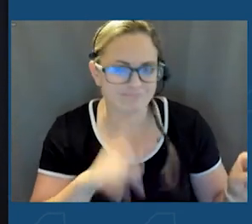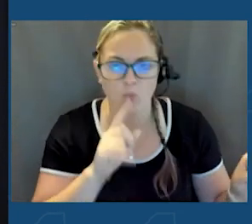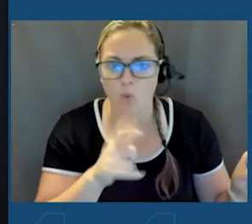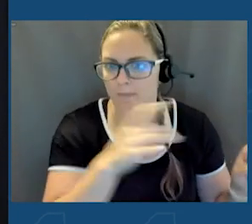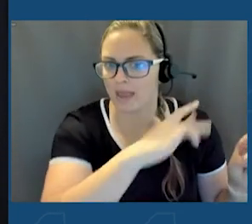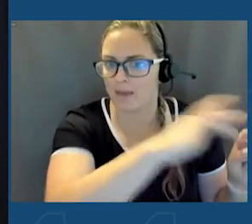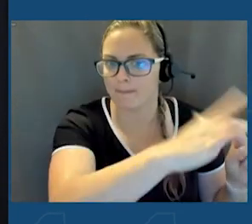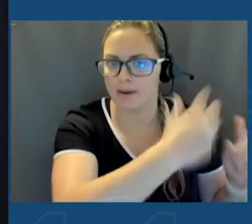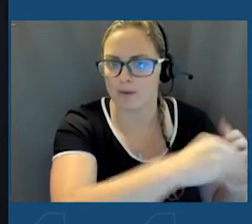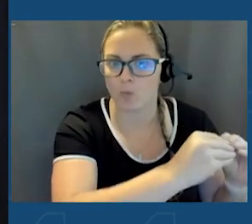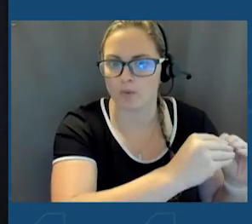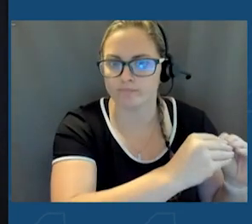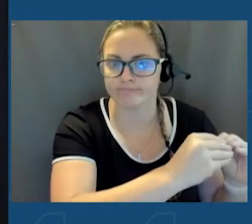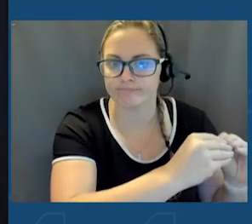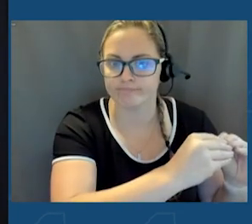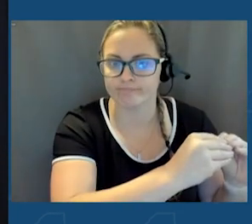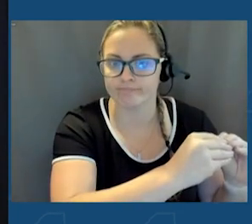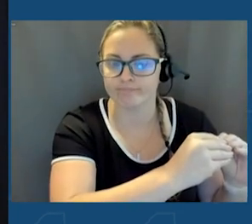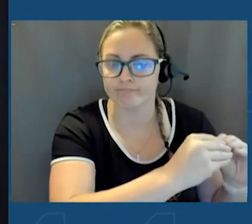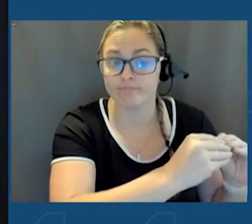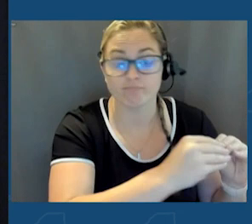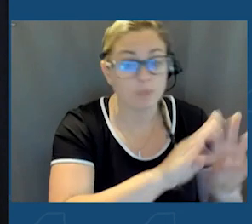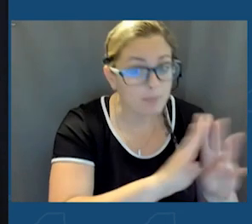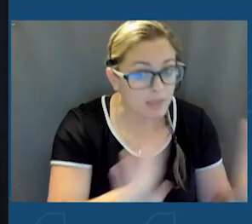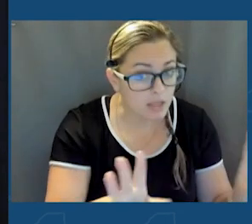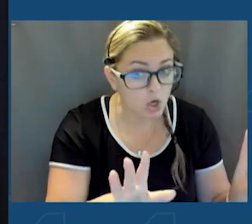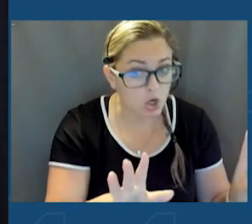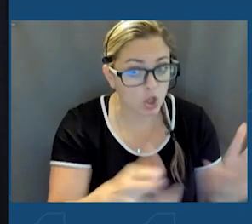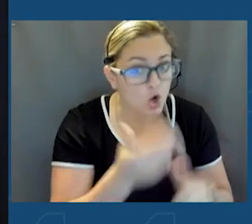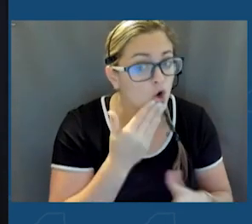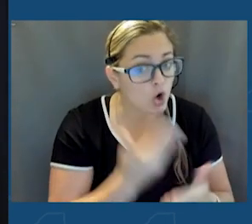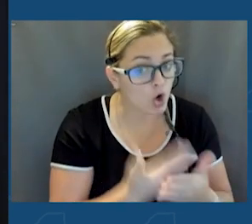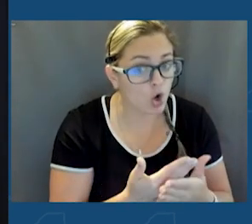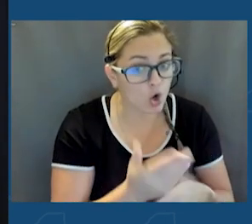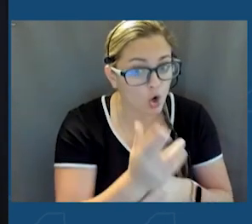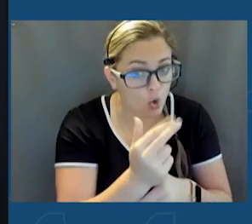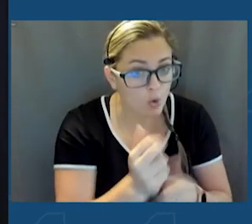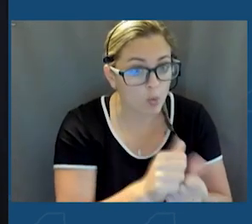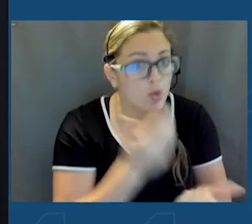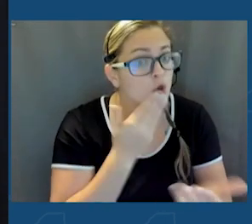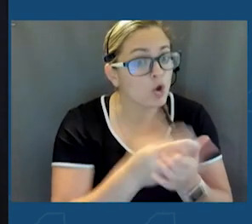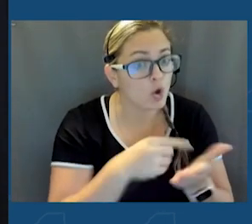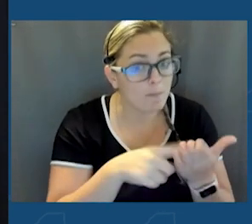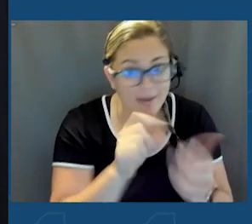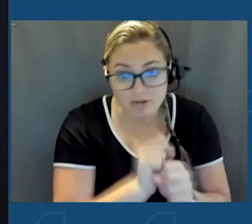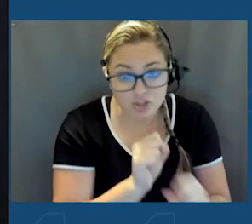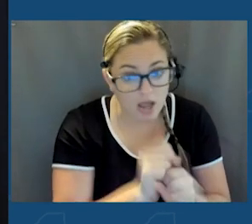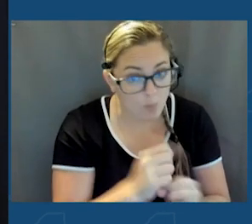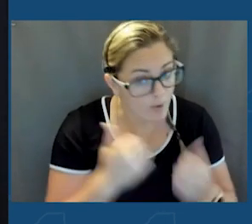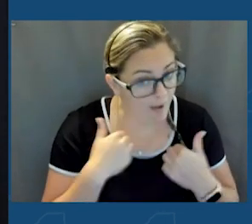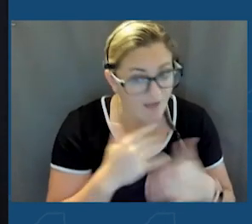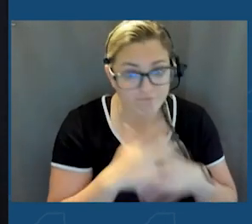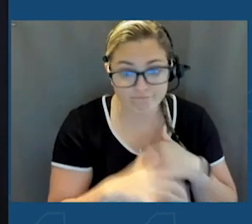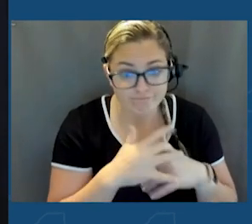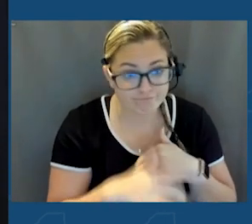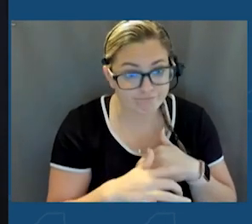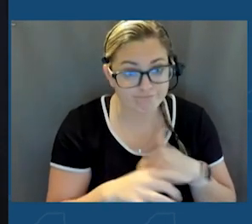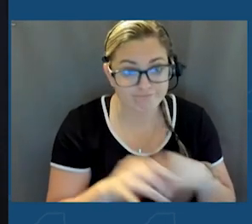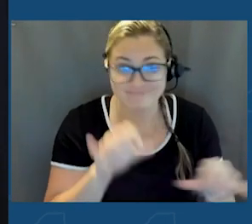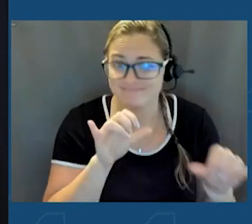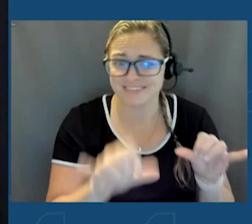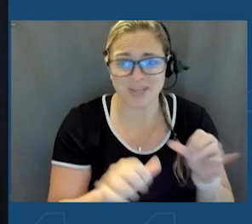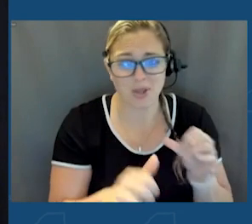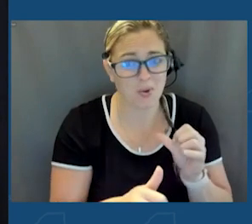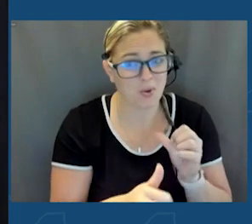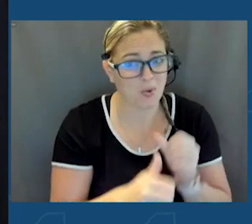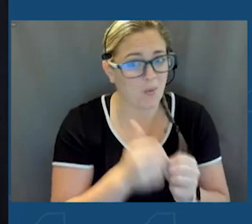No longer. Because let me be clear, there are good hotels out there with good paying jobs. I stay in one almost every night in the city of